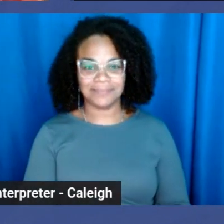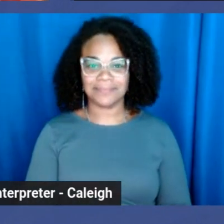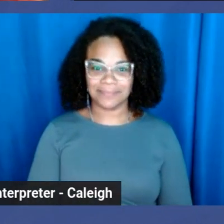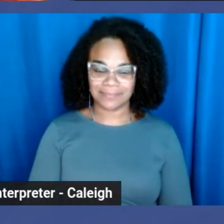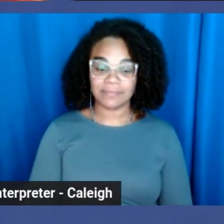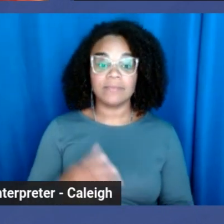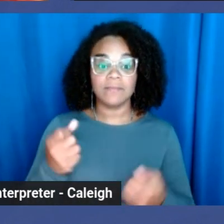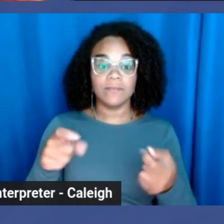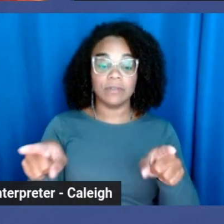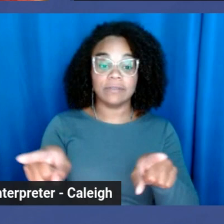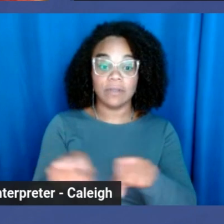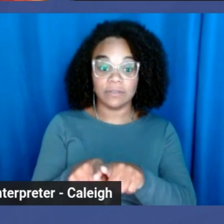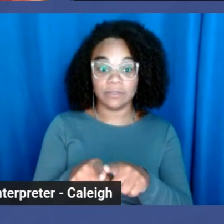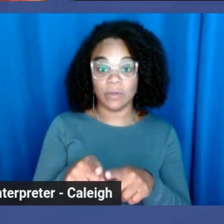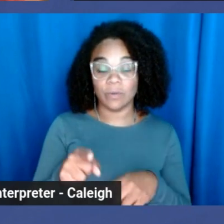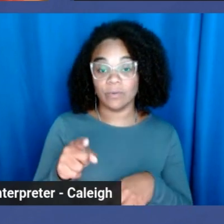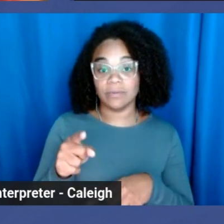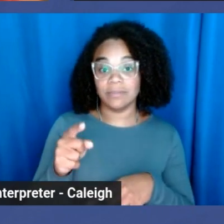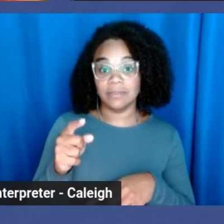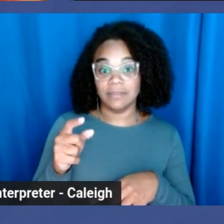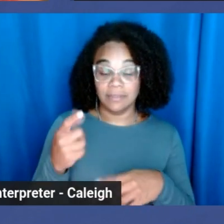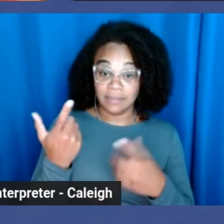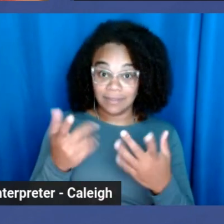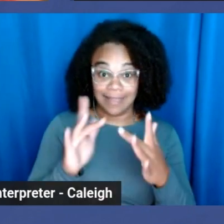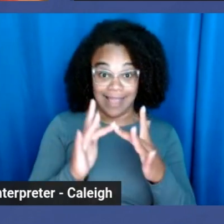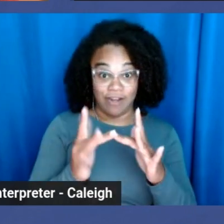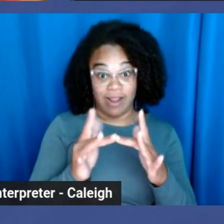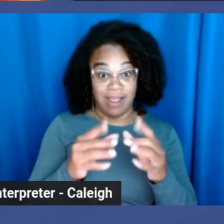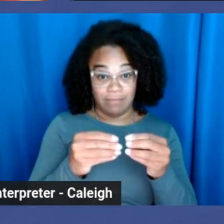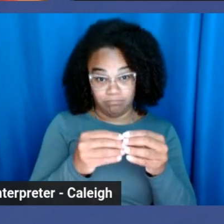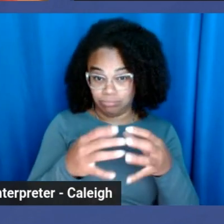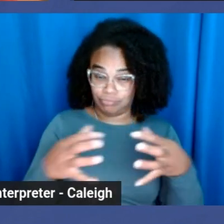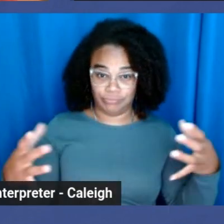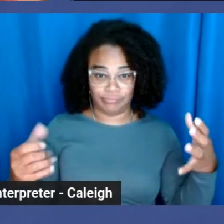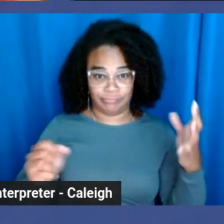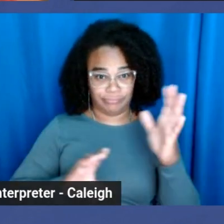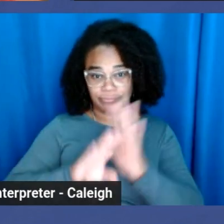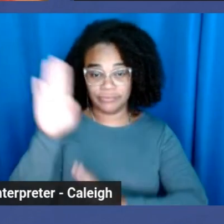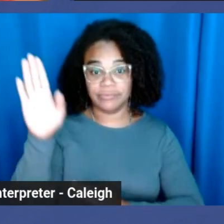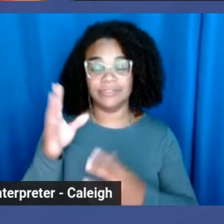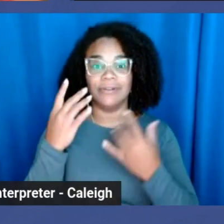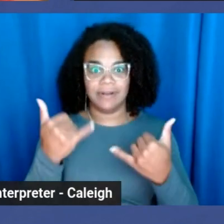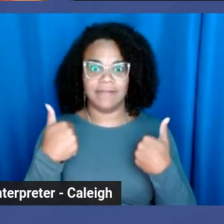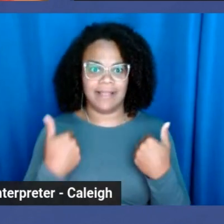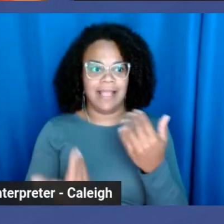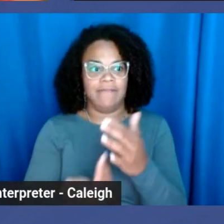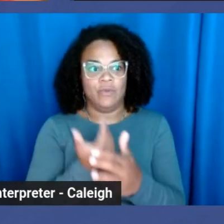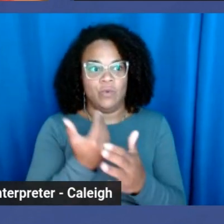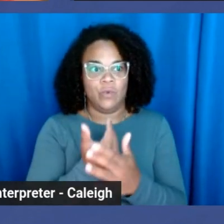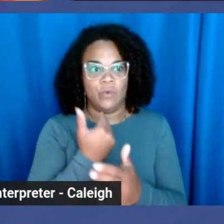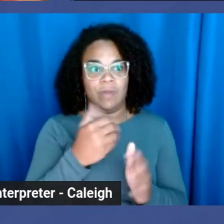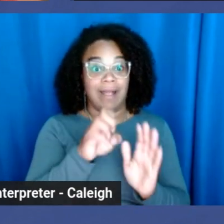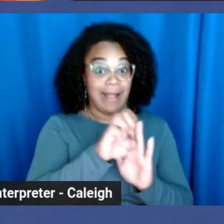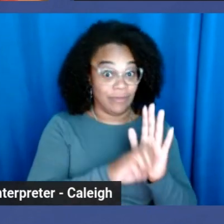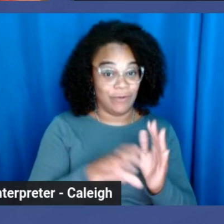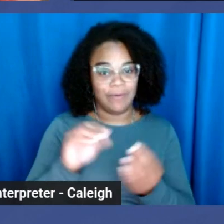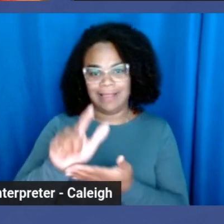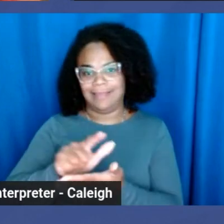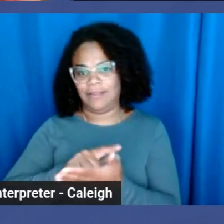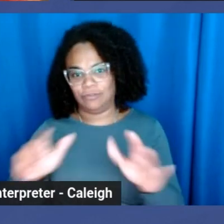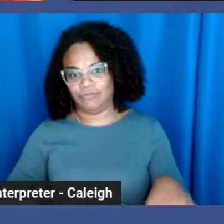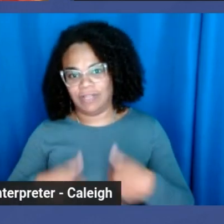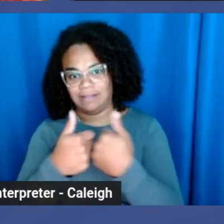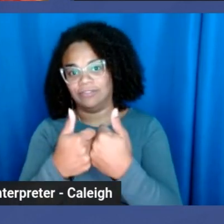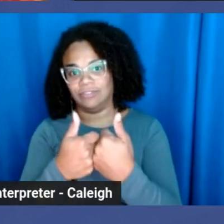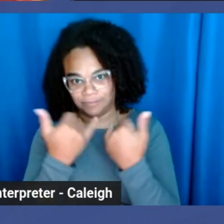are also, because of the growth of the internet, new ethical and legal challenges. The